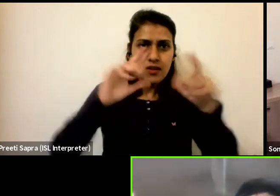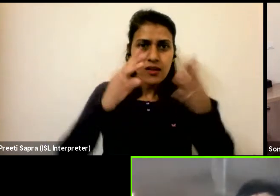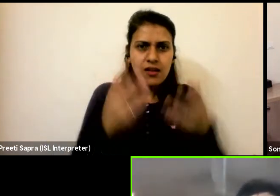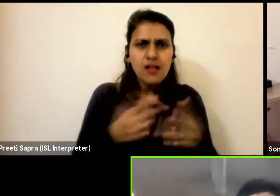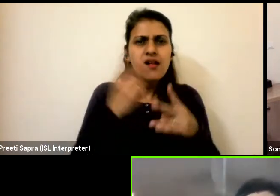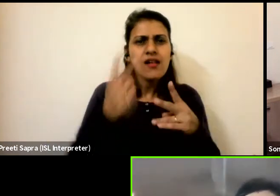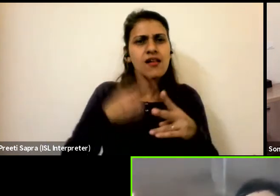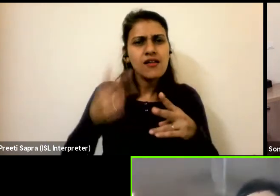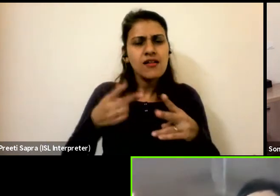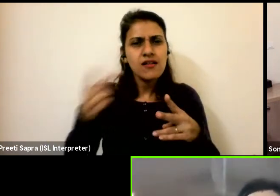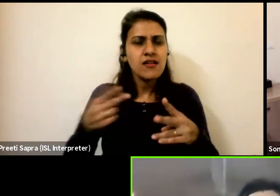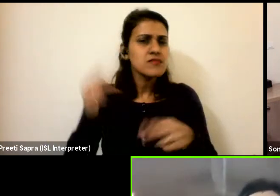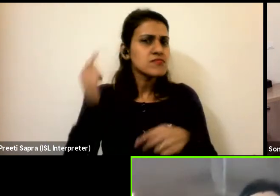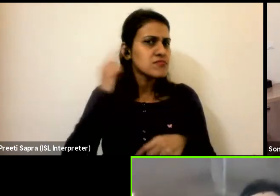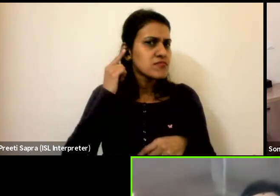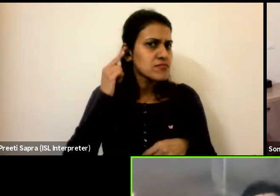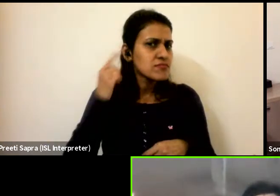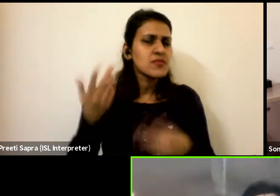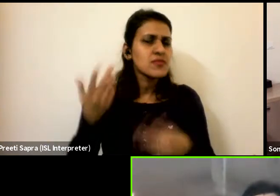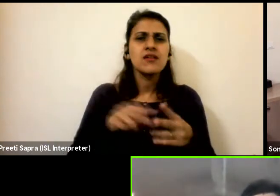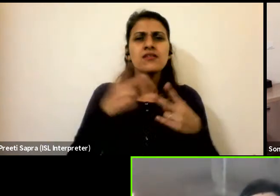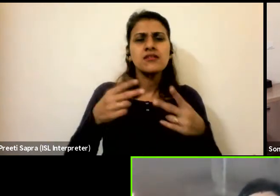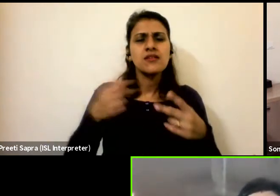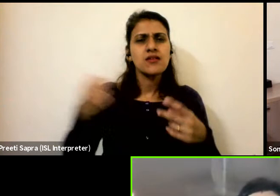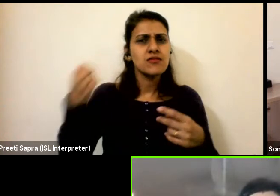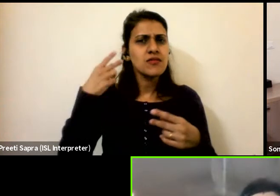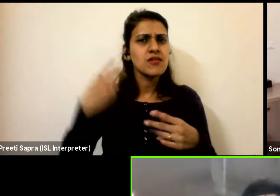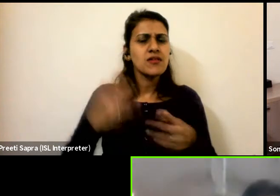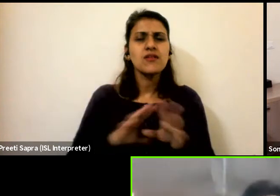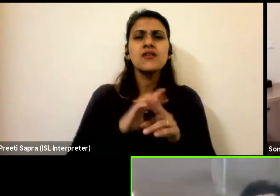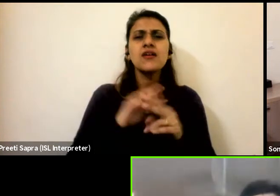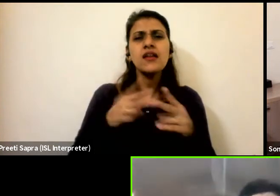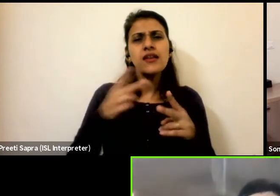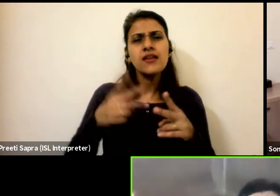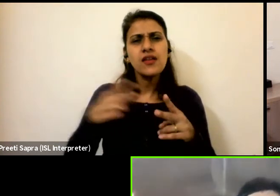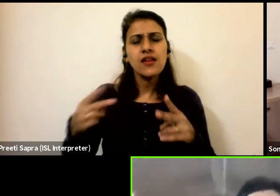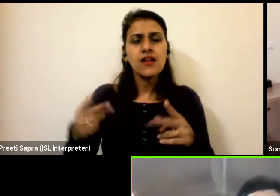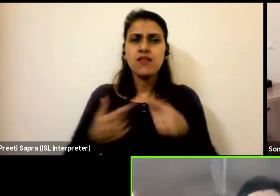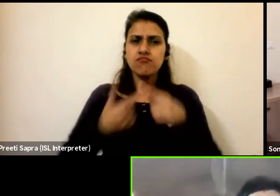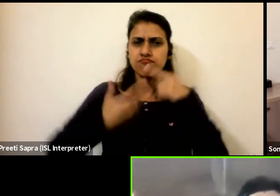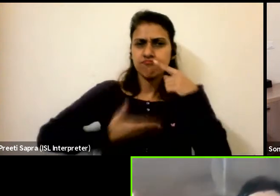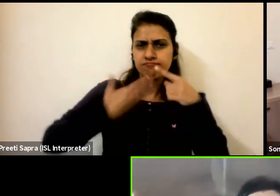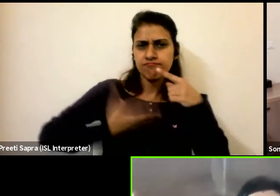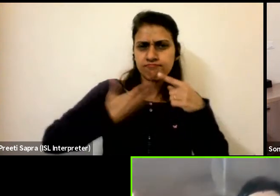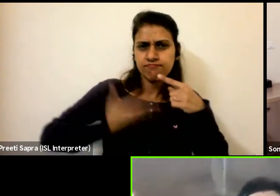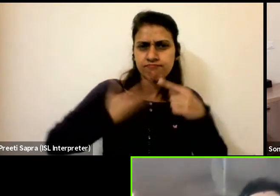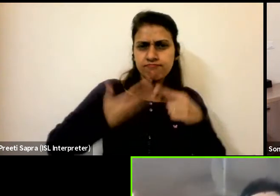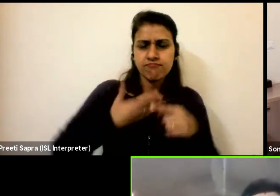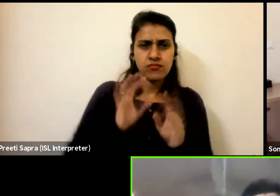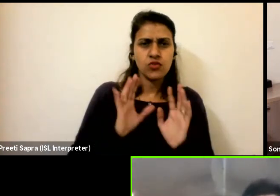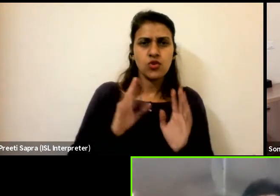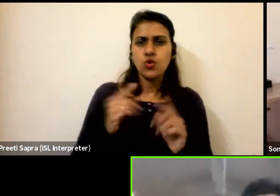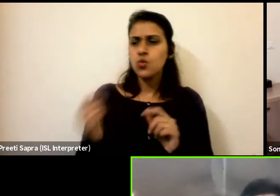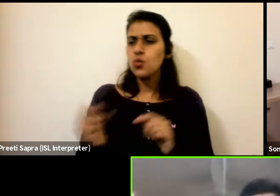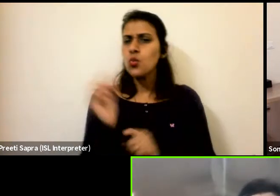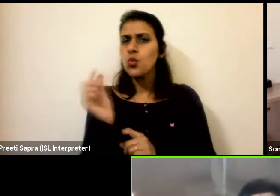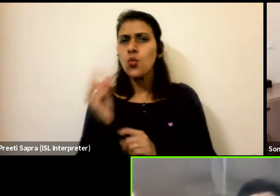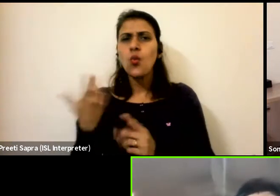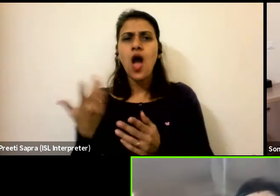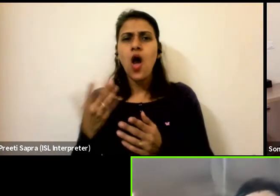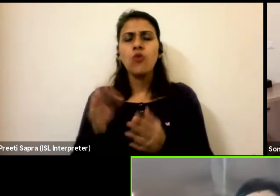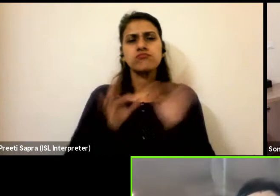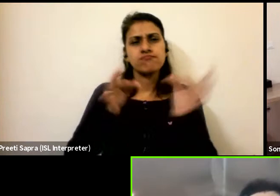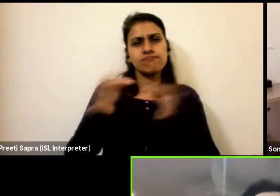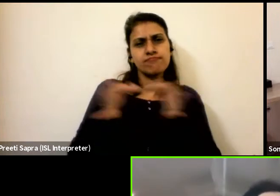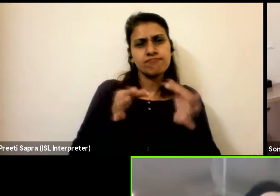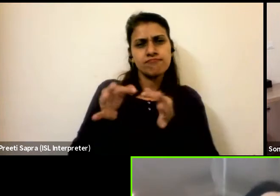to operate. And we trained them on these IT tools, as well as in the process